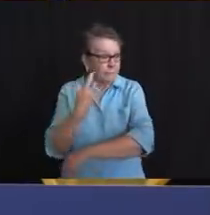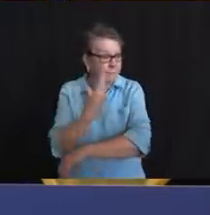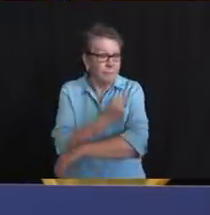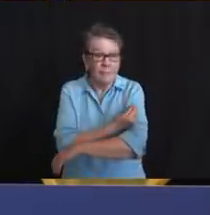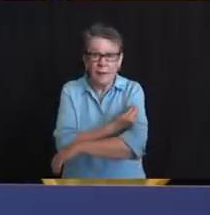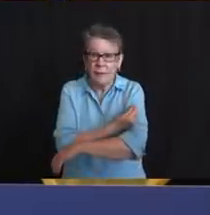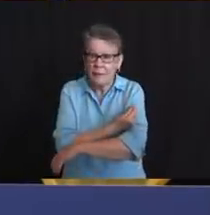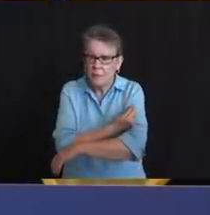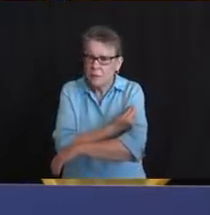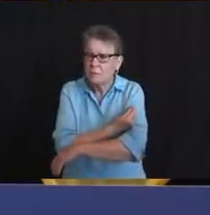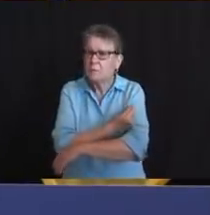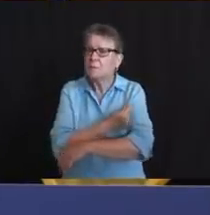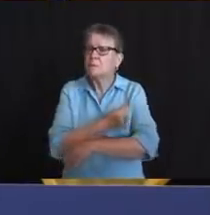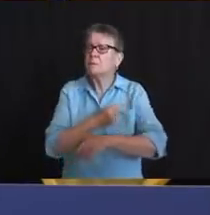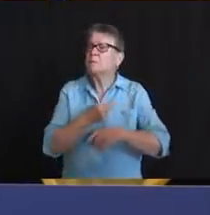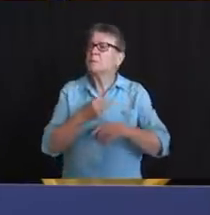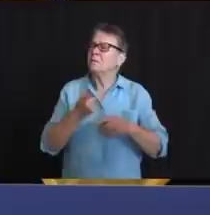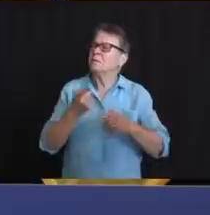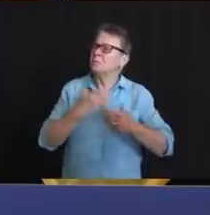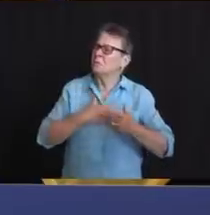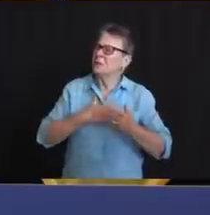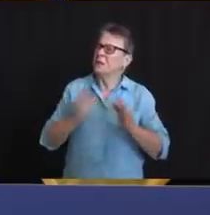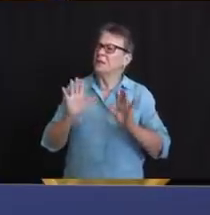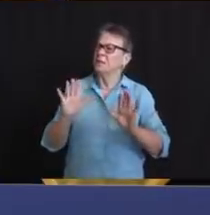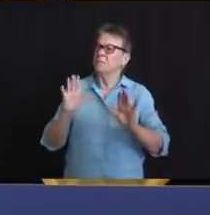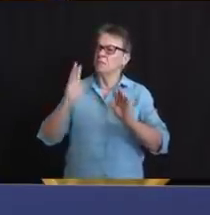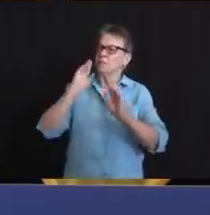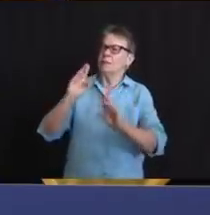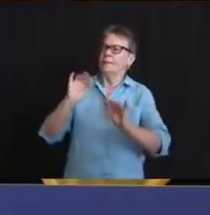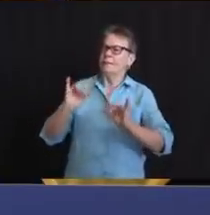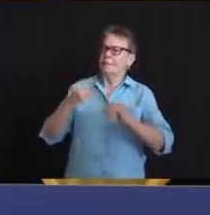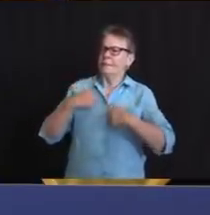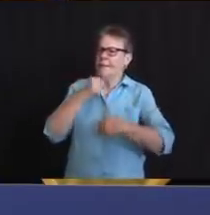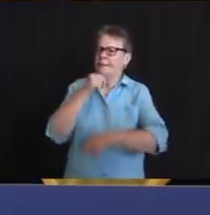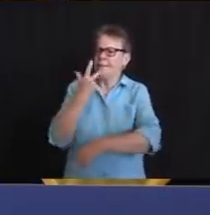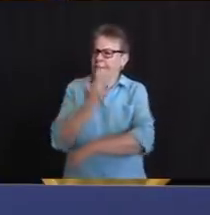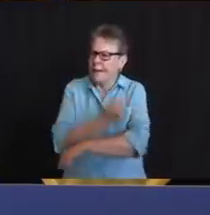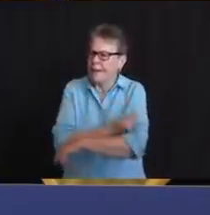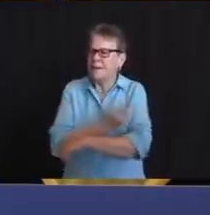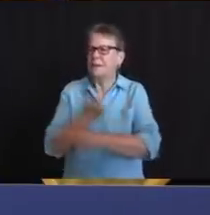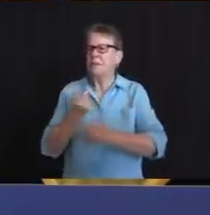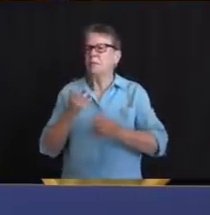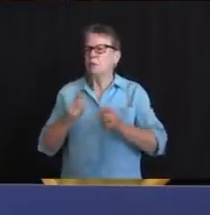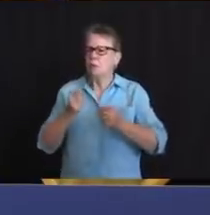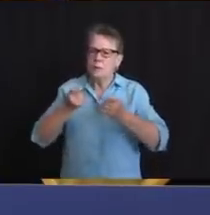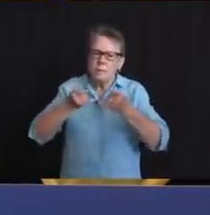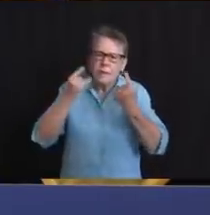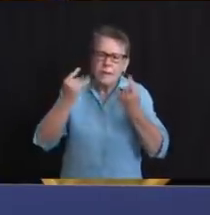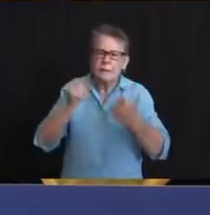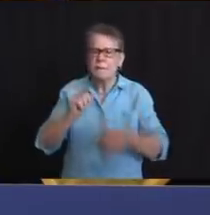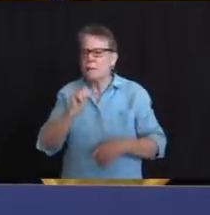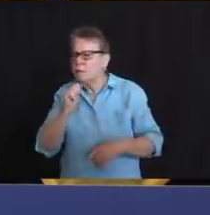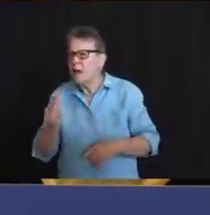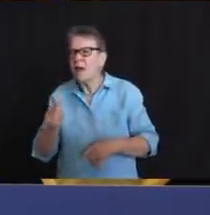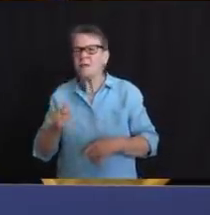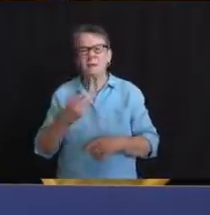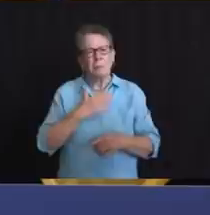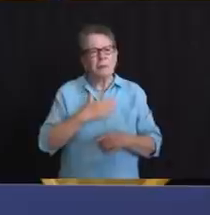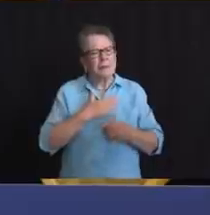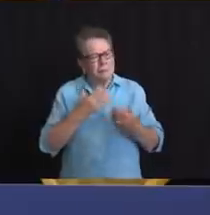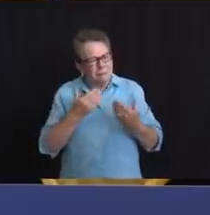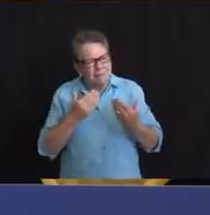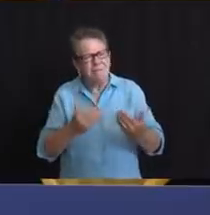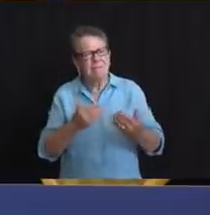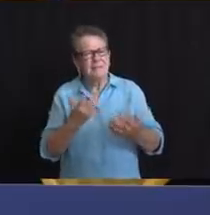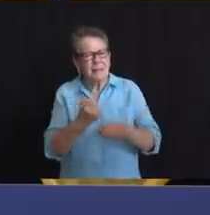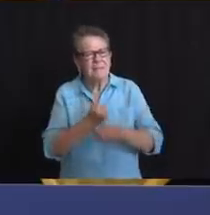interim, they put one of these on and when they're going into an indoor space. Thank you. Judy, this would be the